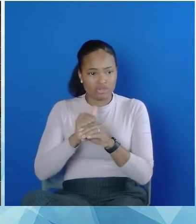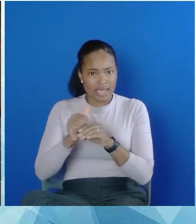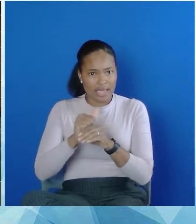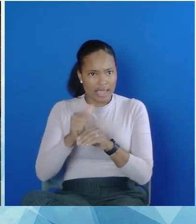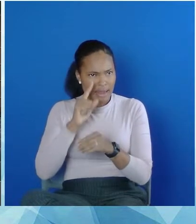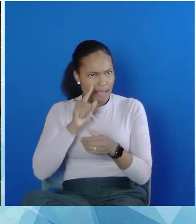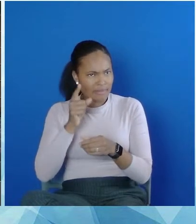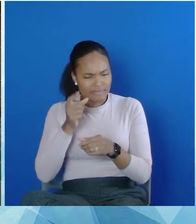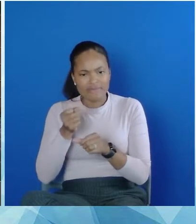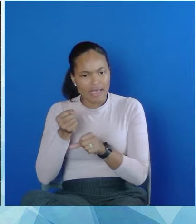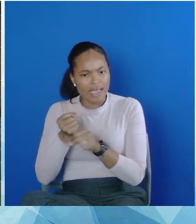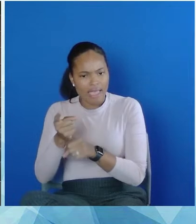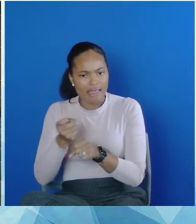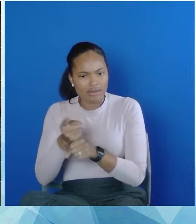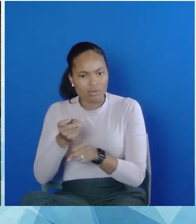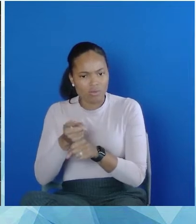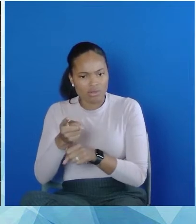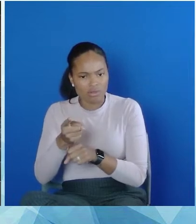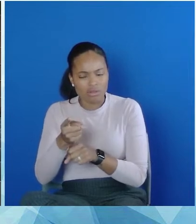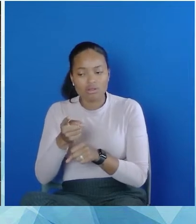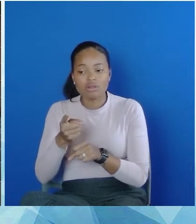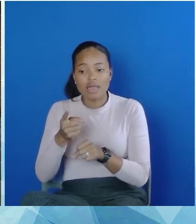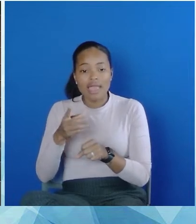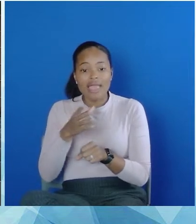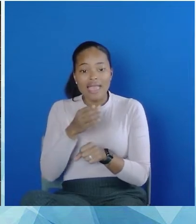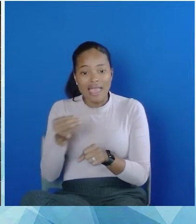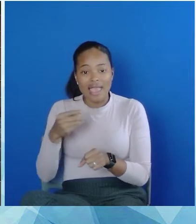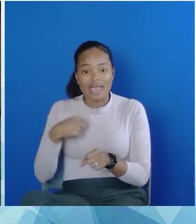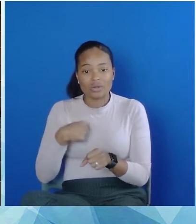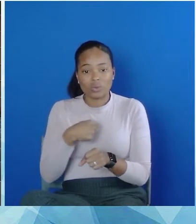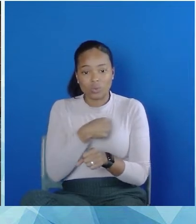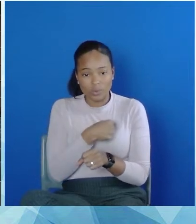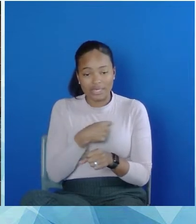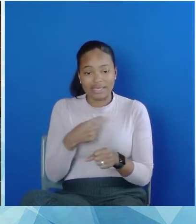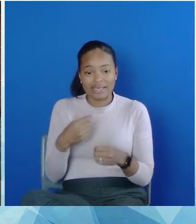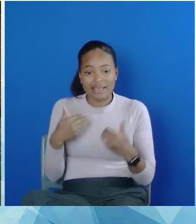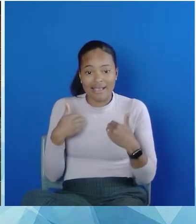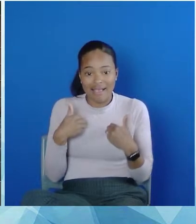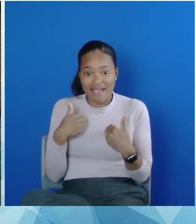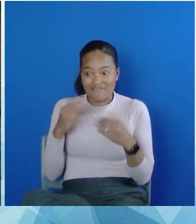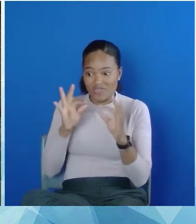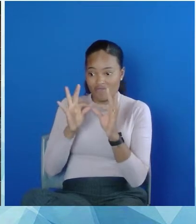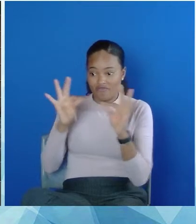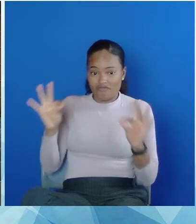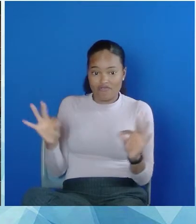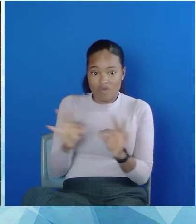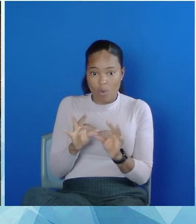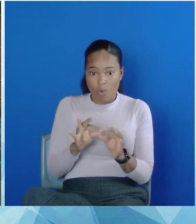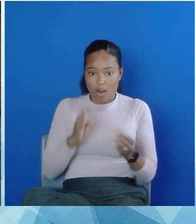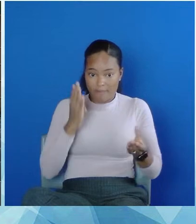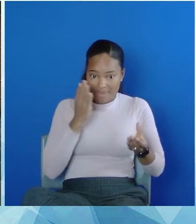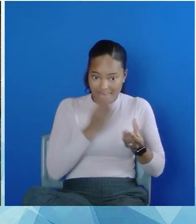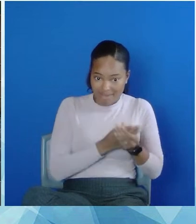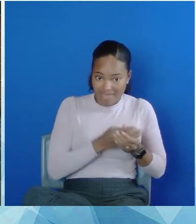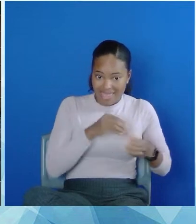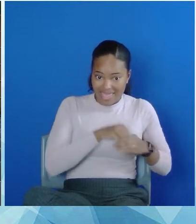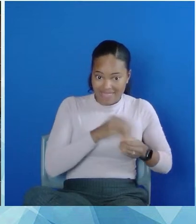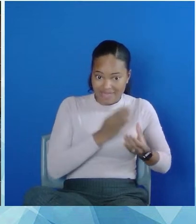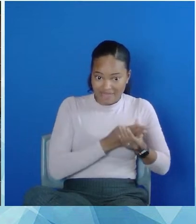an annual basis, and that we are getting the form on file to acknowledge that the staff has been trained and that they know what they need to